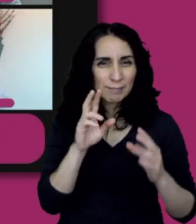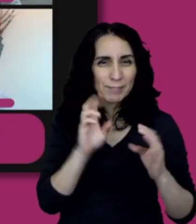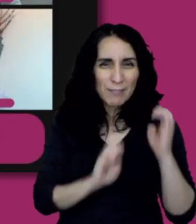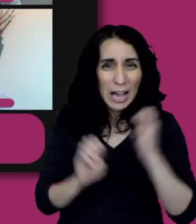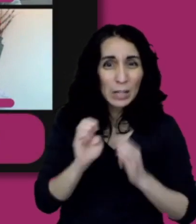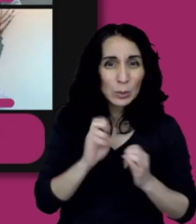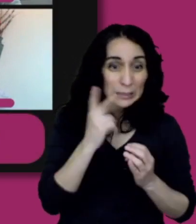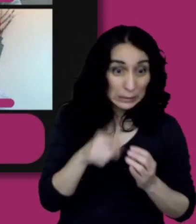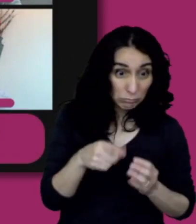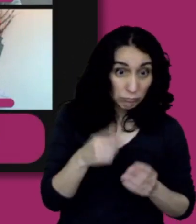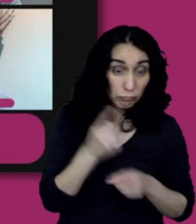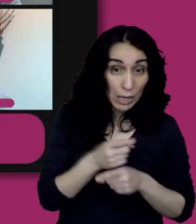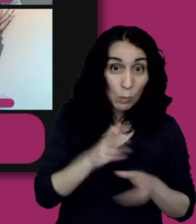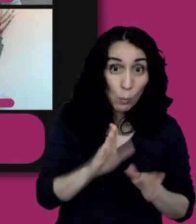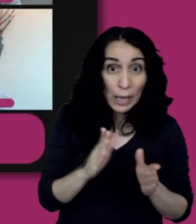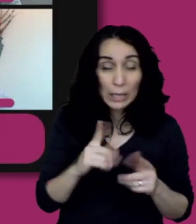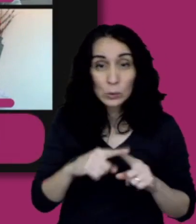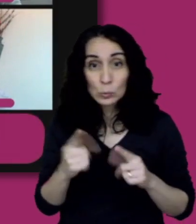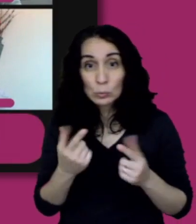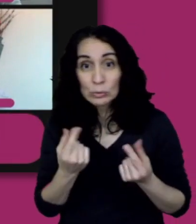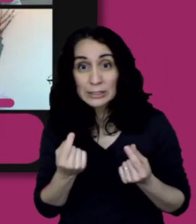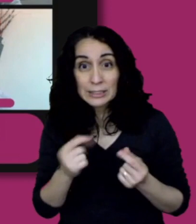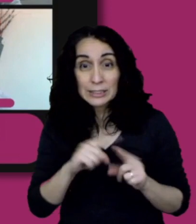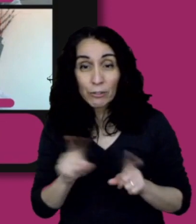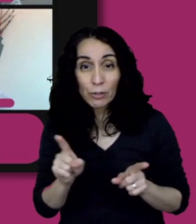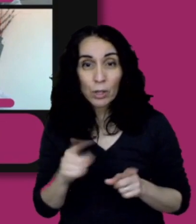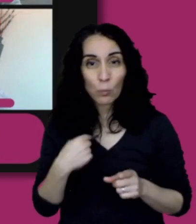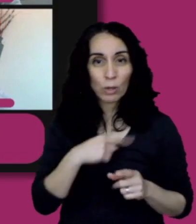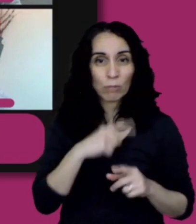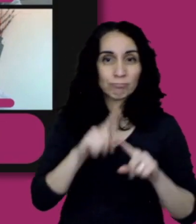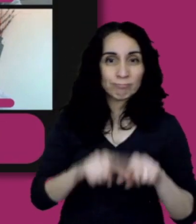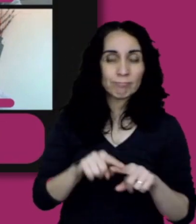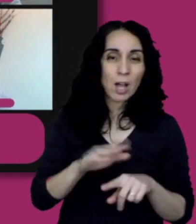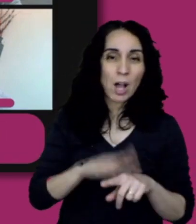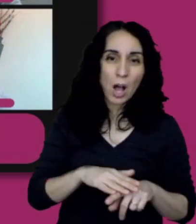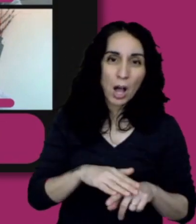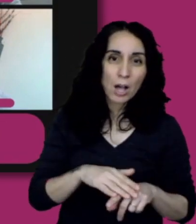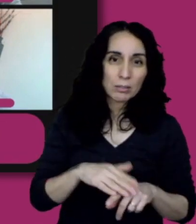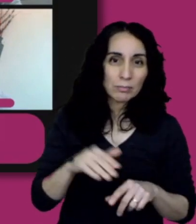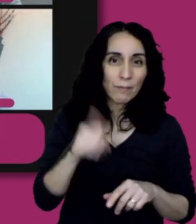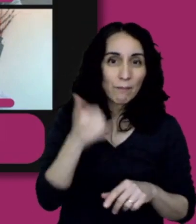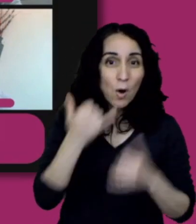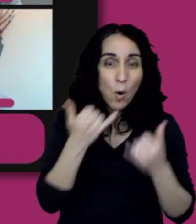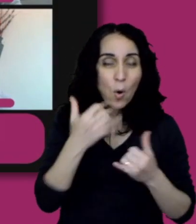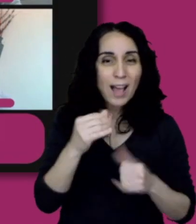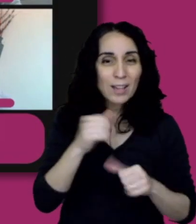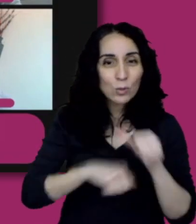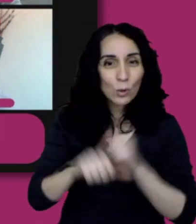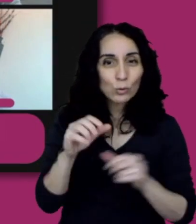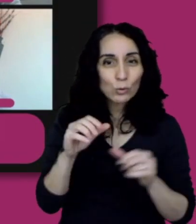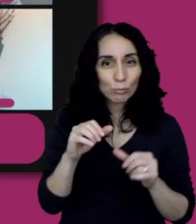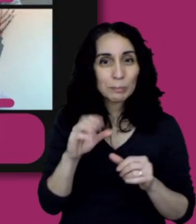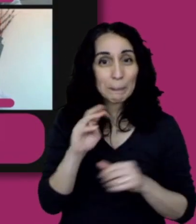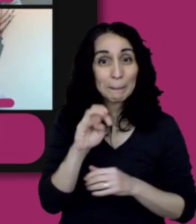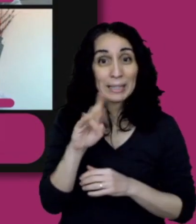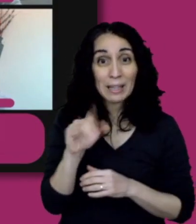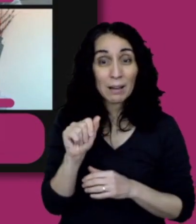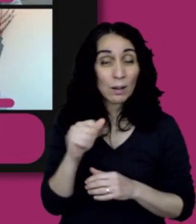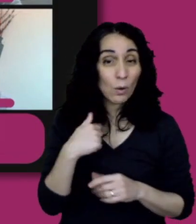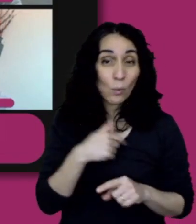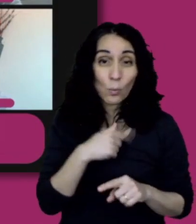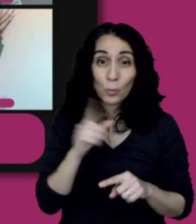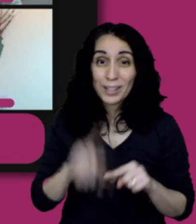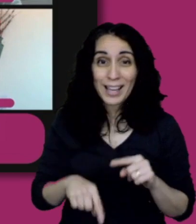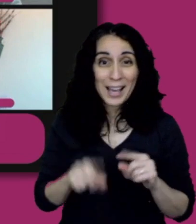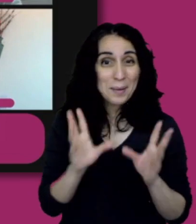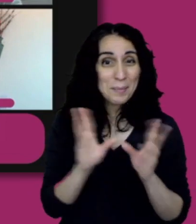rely on phone calls and social media a lot heavier. We can't get out and have meetings with occupational